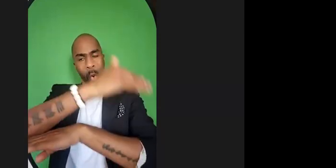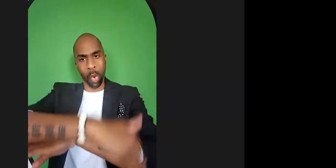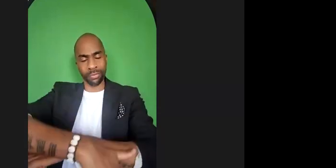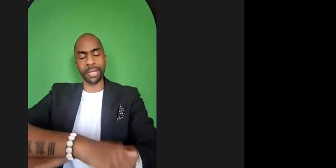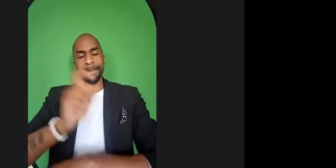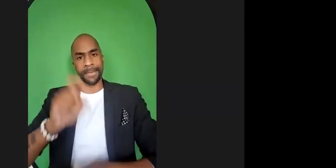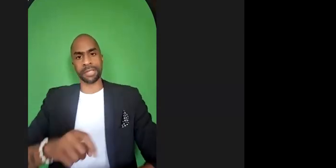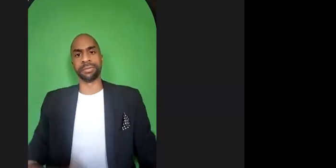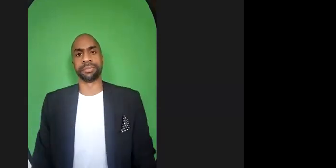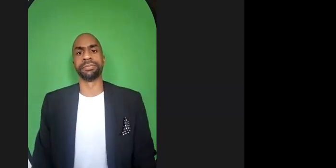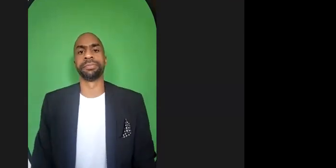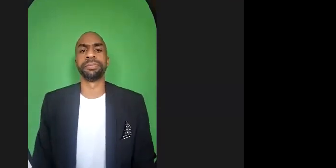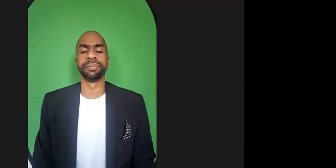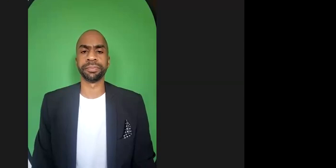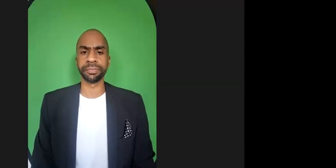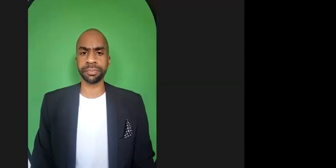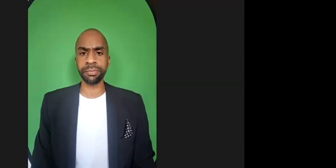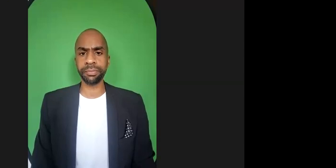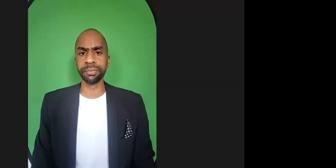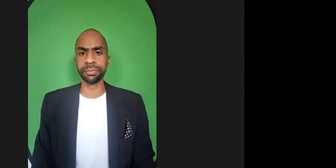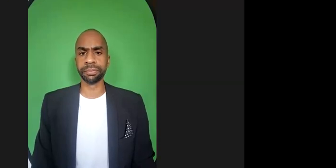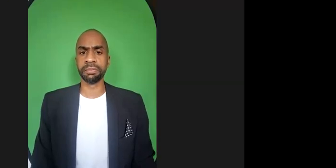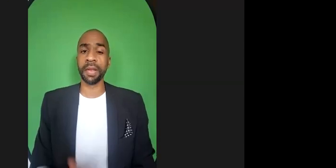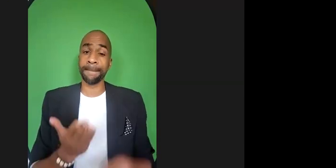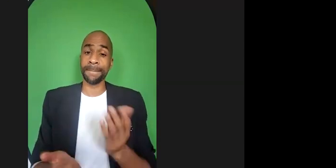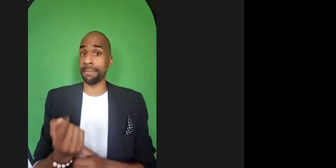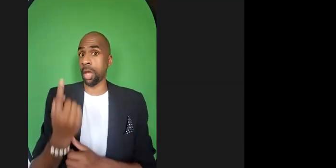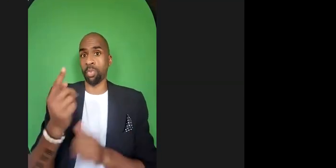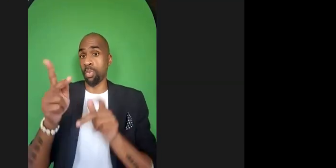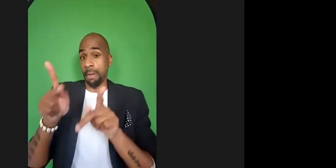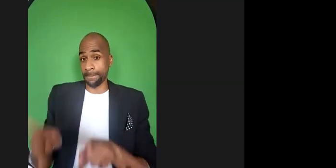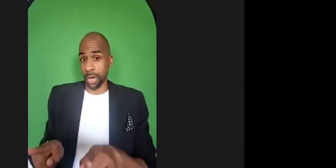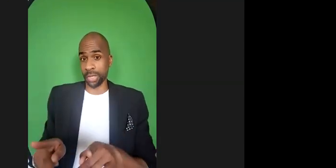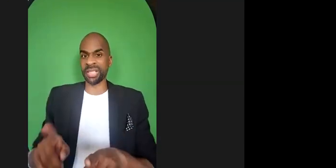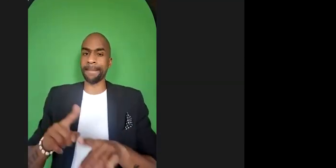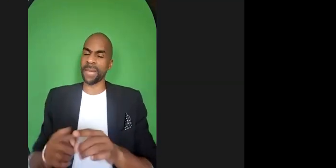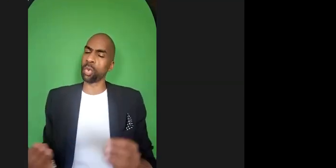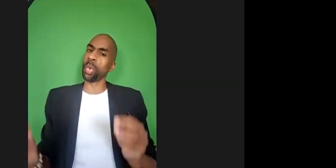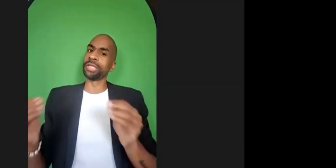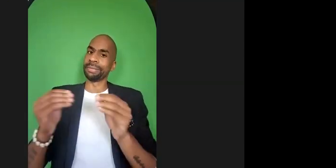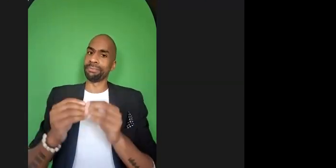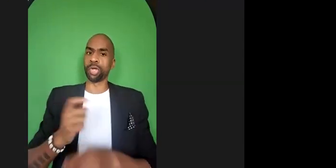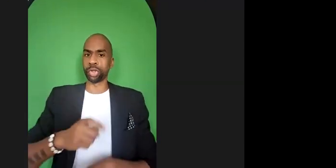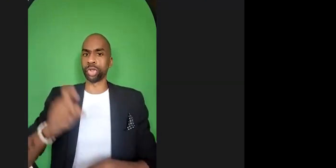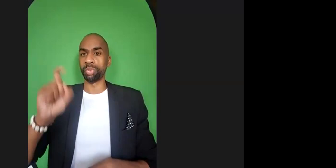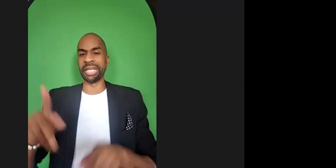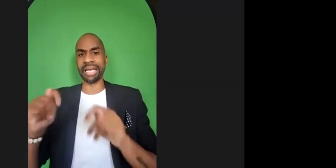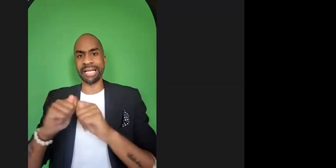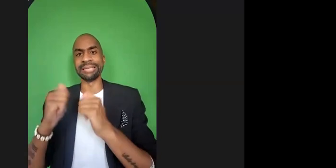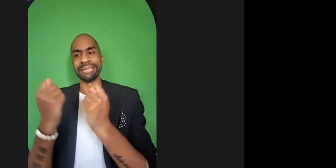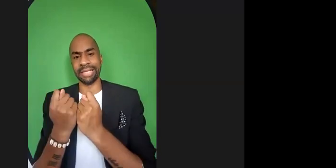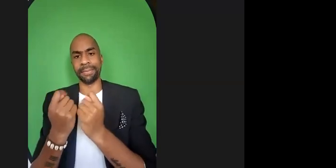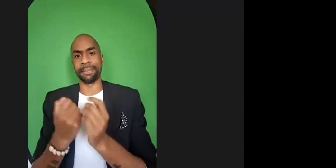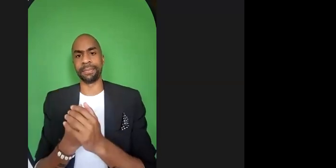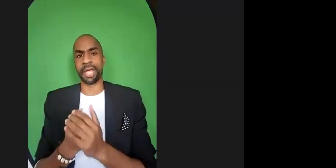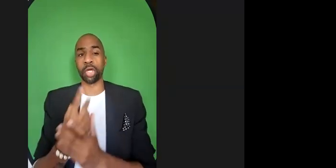Occasionally that can be done by one loving, devoted family member, but much more often it requires a team of two,